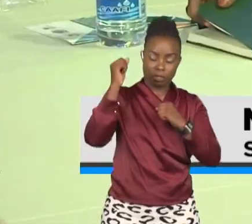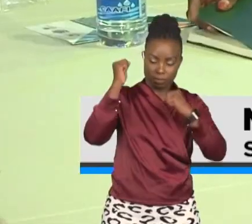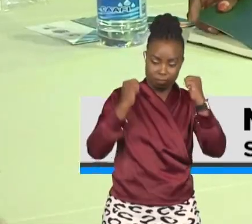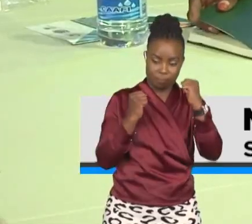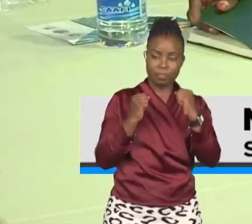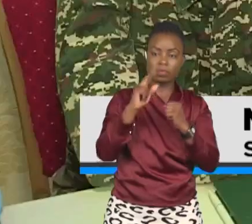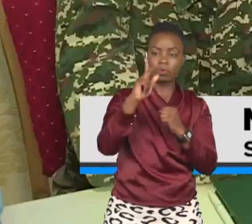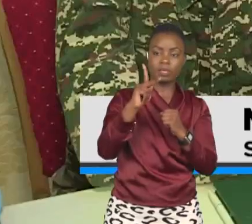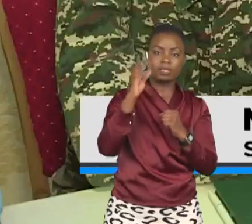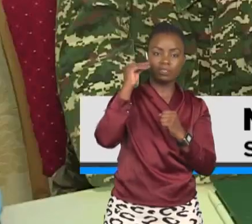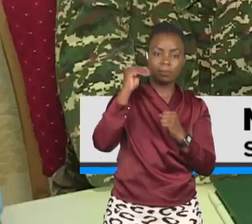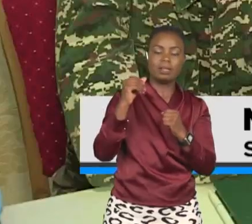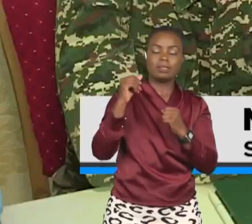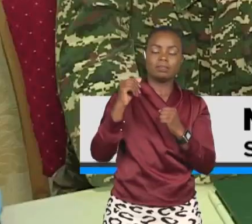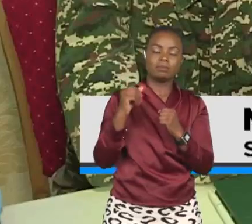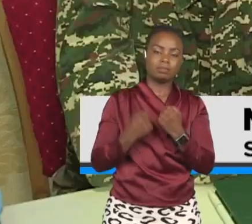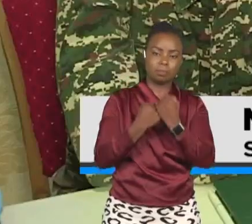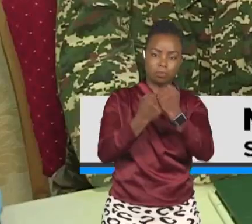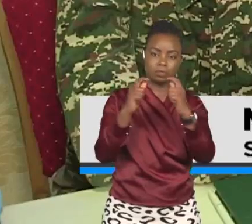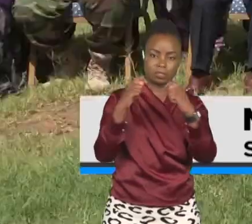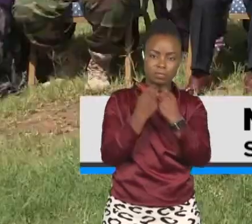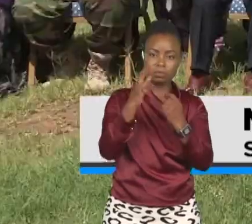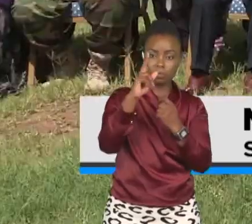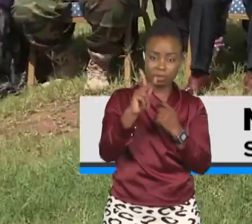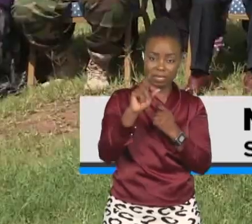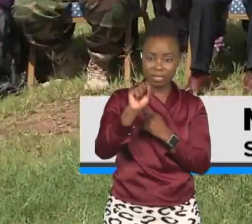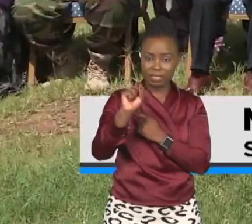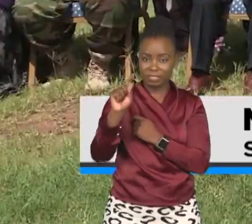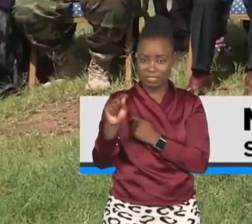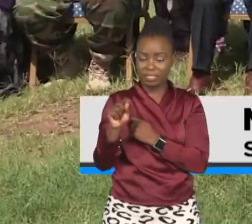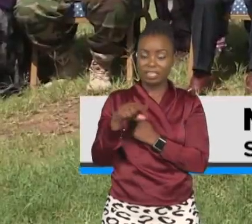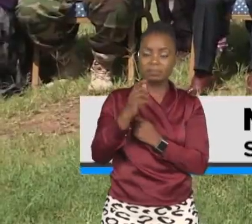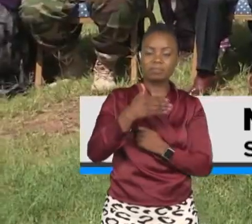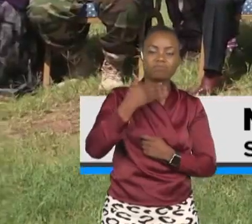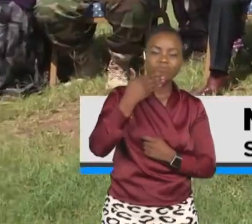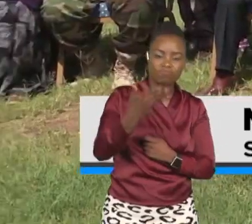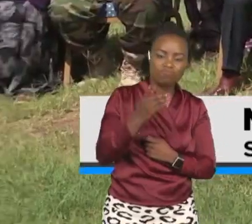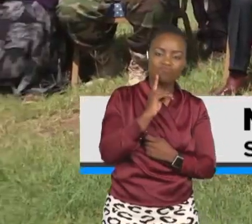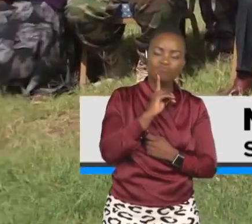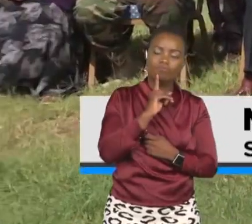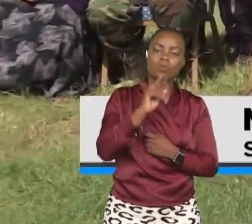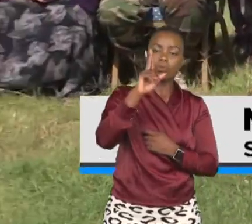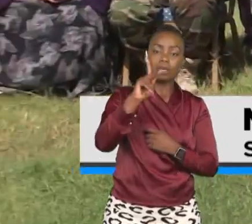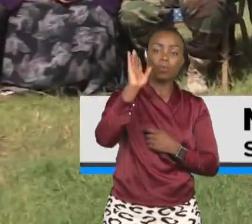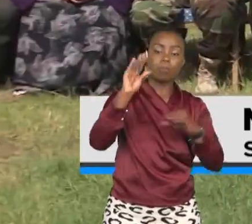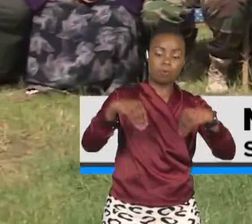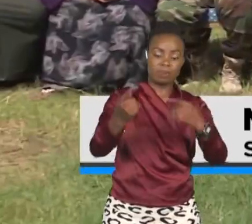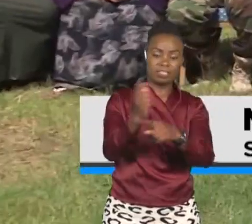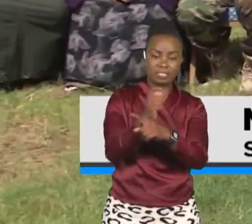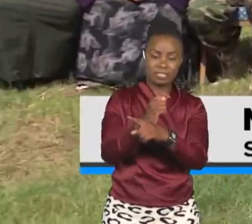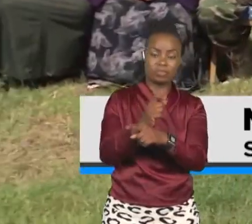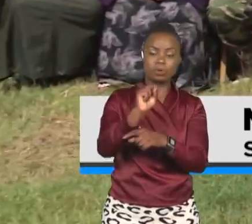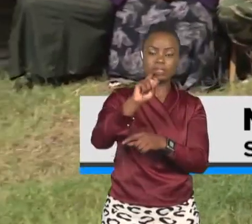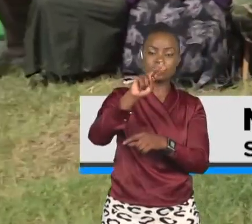UK Somali National Army Support Team, UKSST, who revealed that the United Kingdom will provide training to SNA